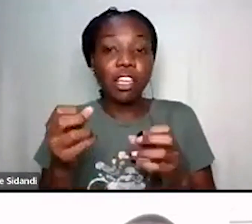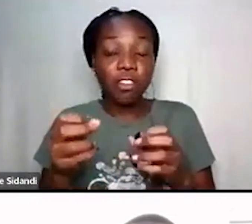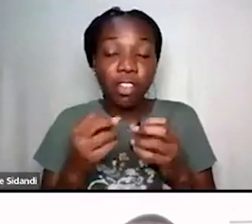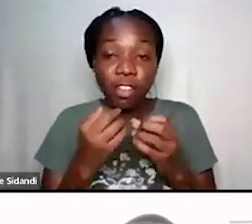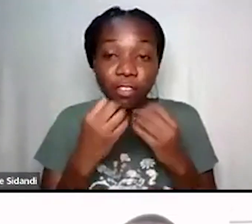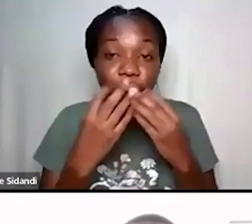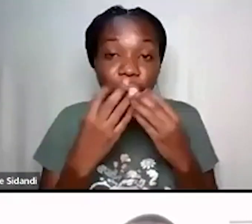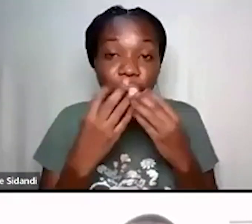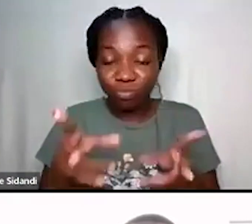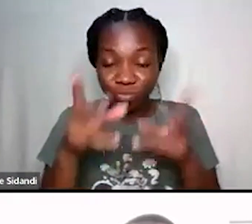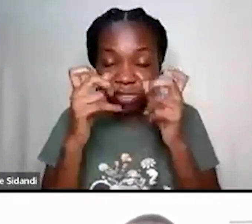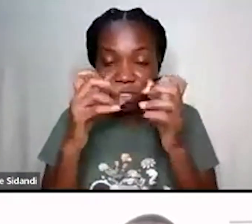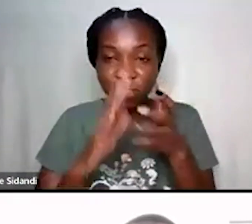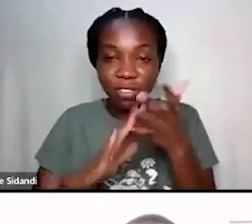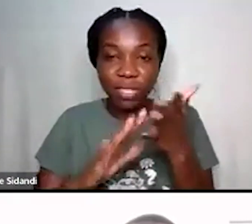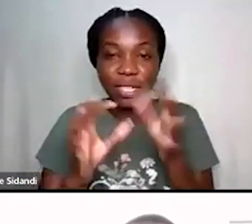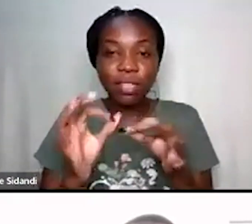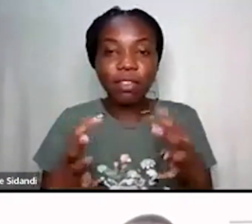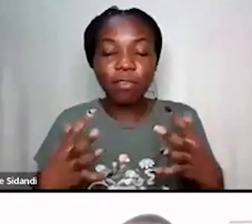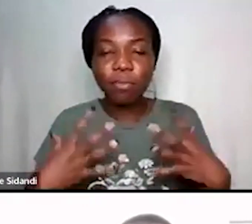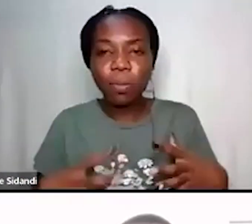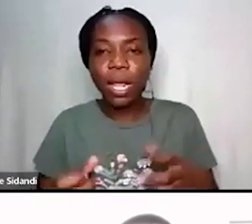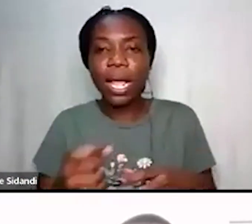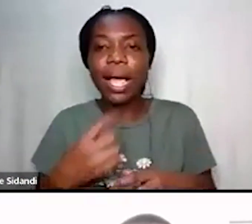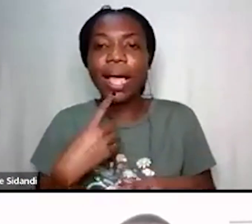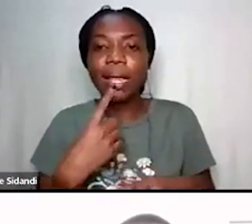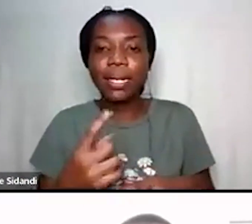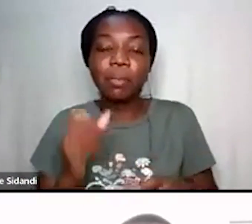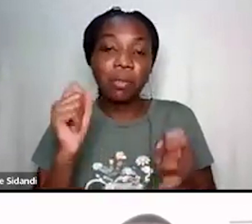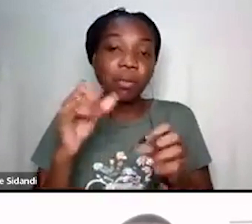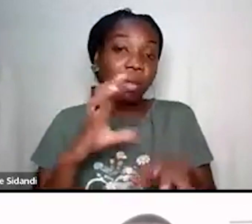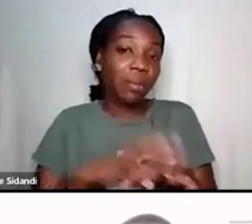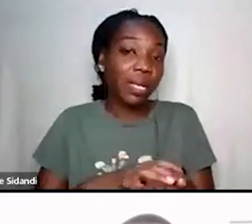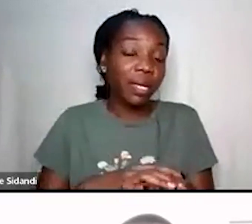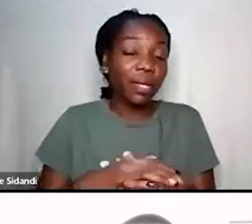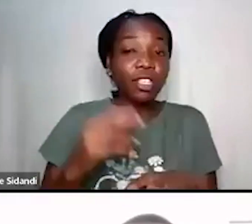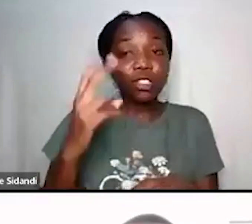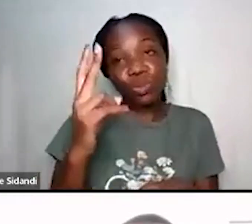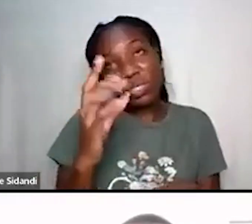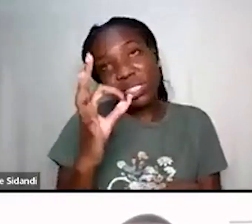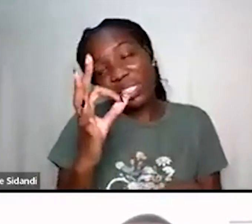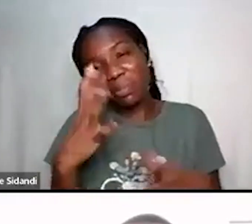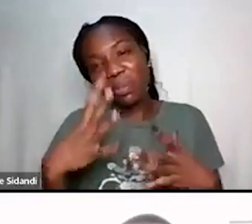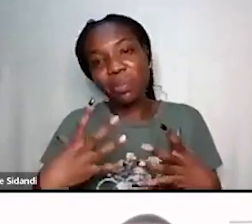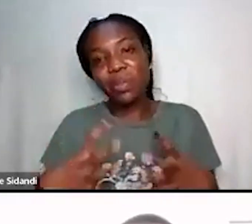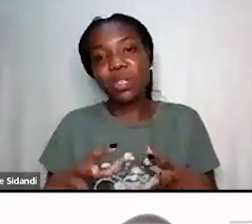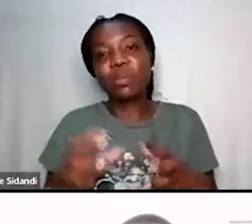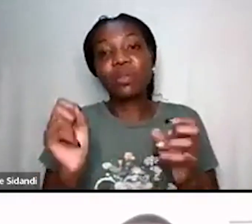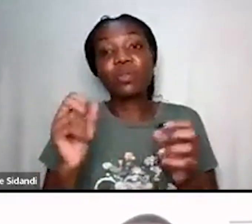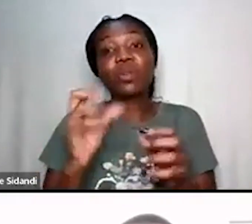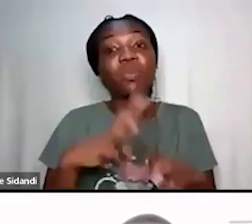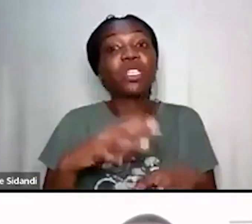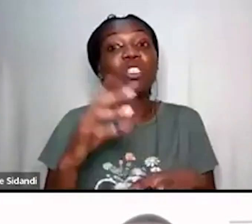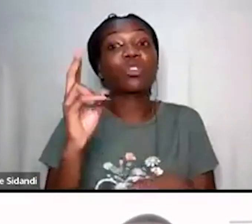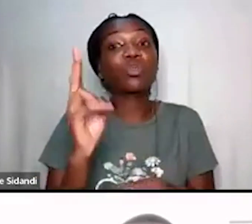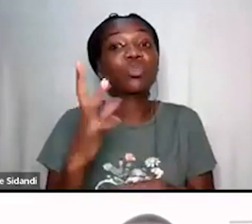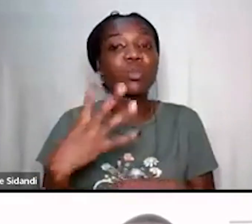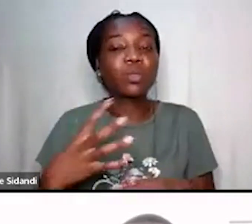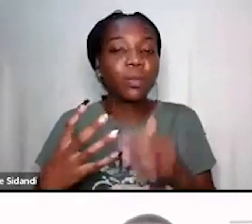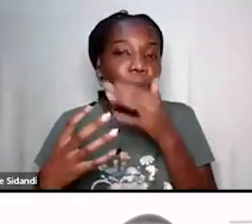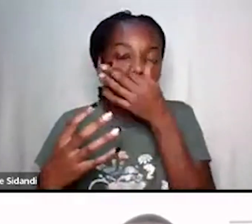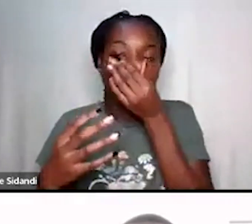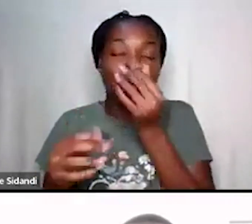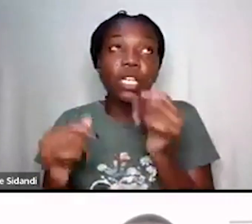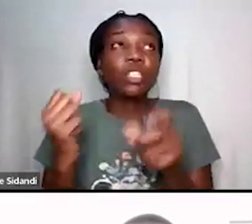are 100 people, they'll pick on only 2 people or 3 people. But in most cases, they'll pick like 2 people. So what they do, they